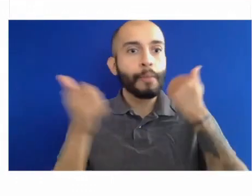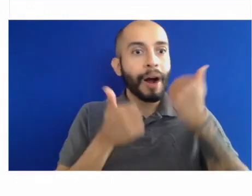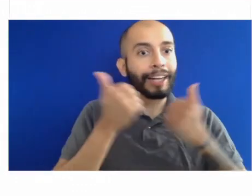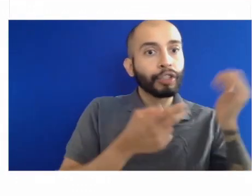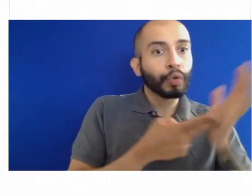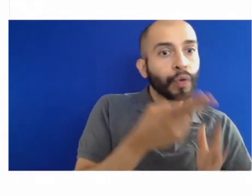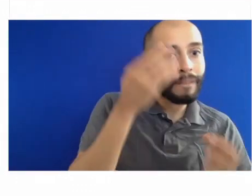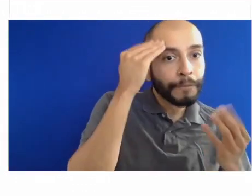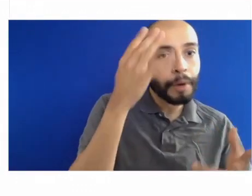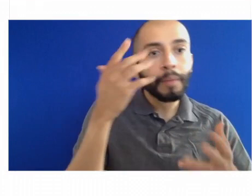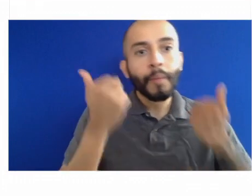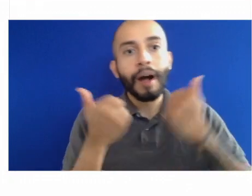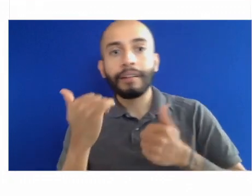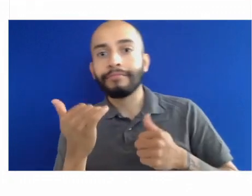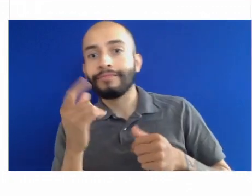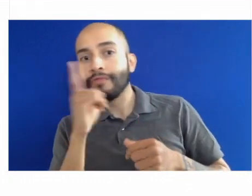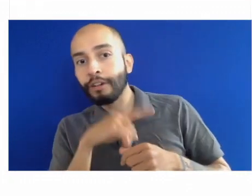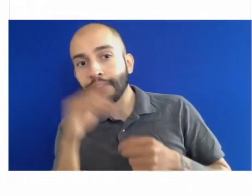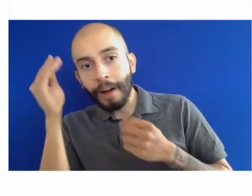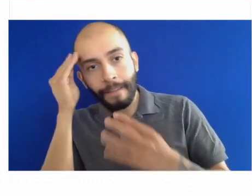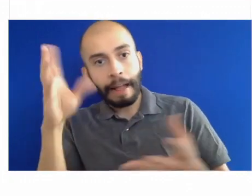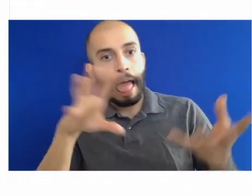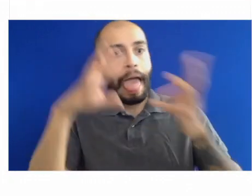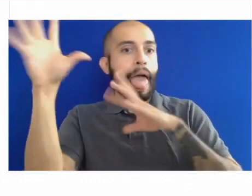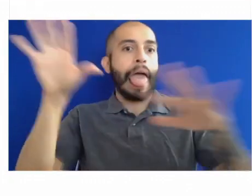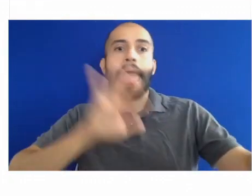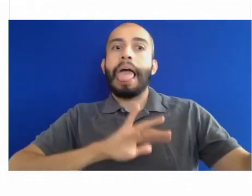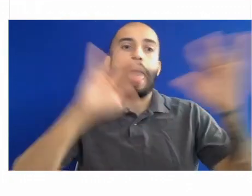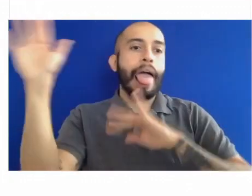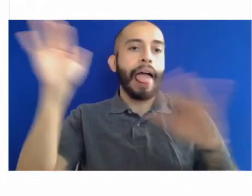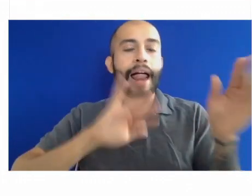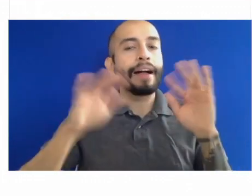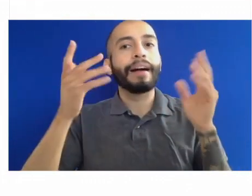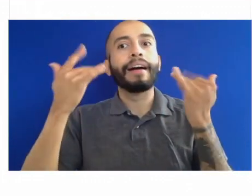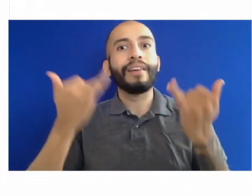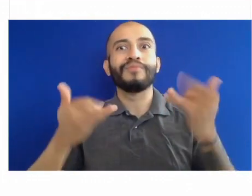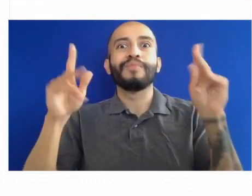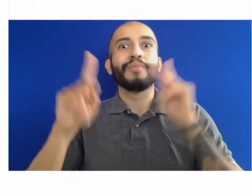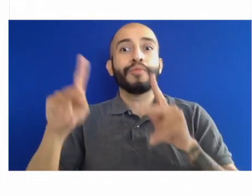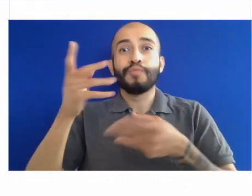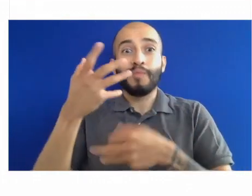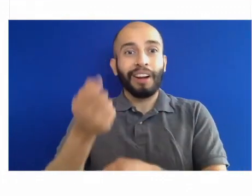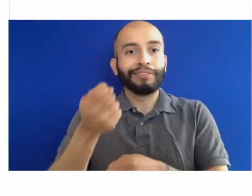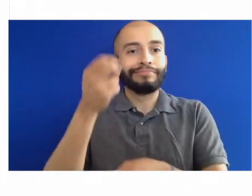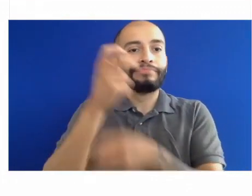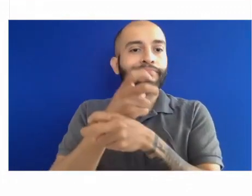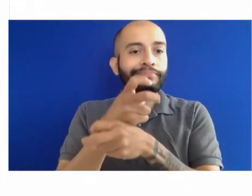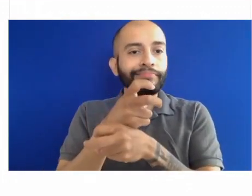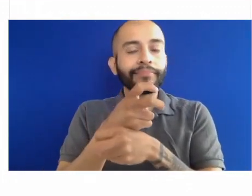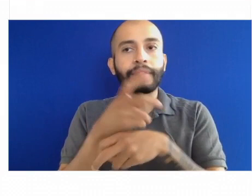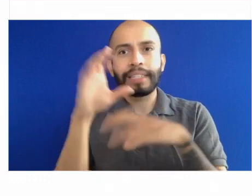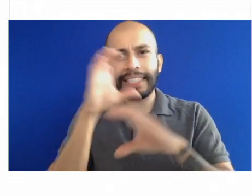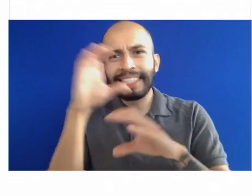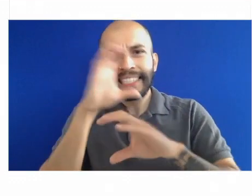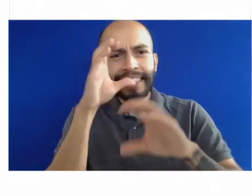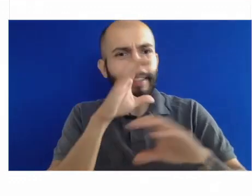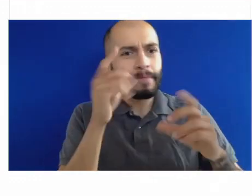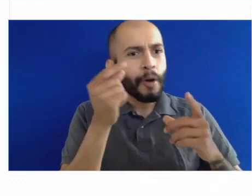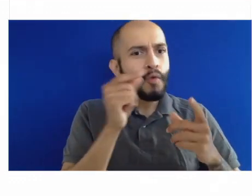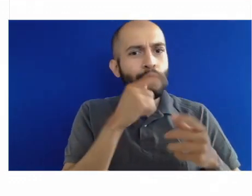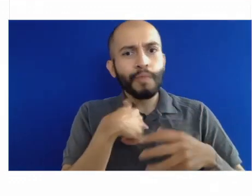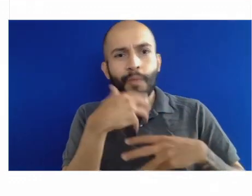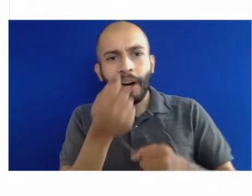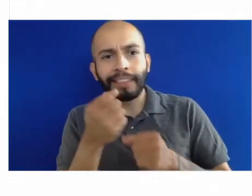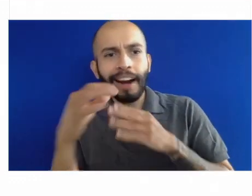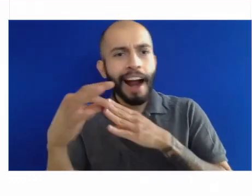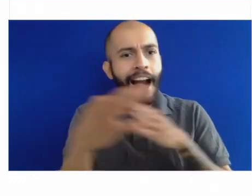guidance. Nevertheless, a lot of the research and a lot of what we've tried to do in the past as far as correcting it, and